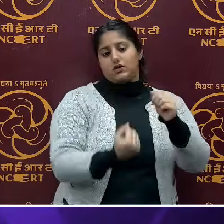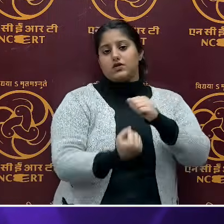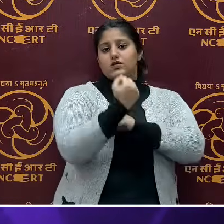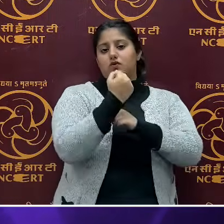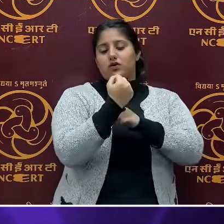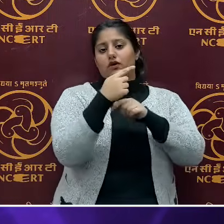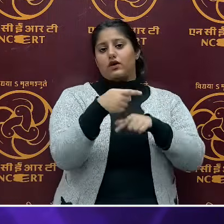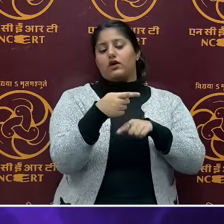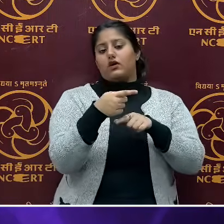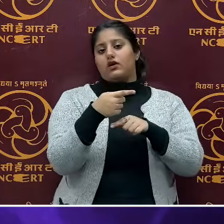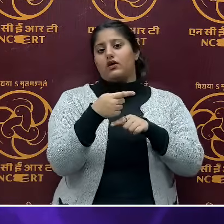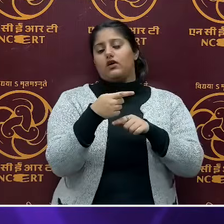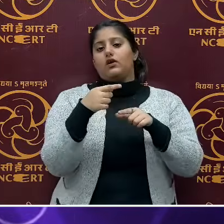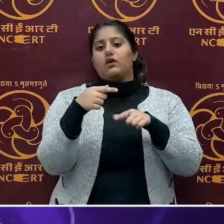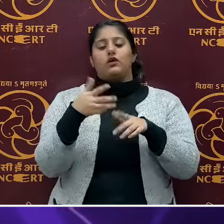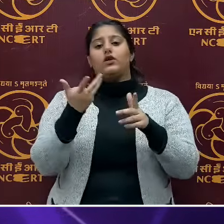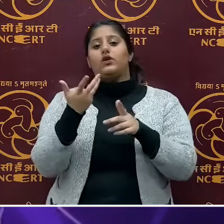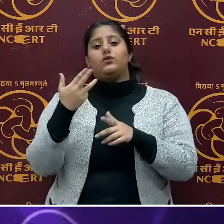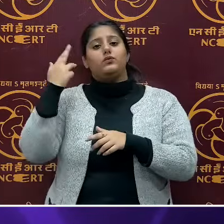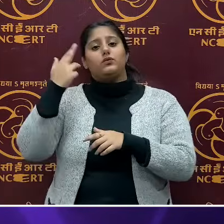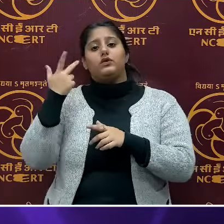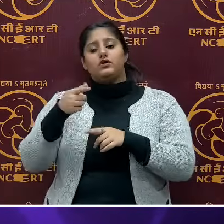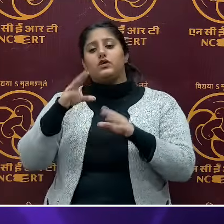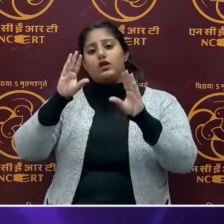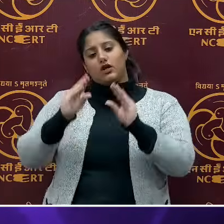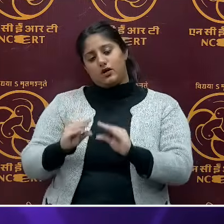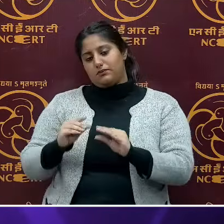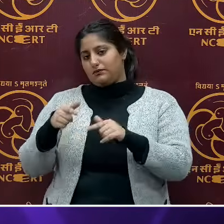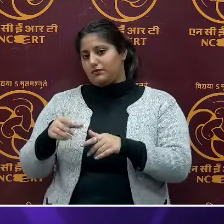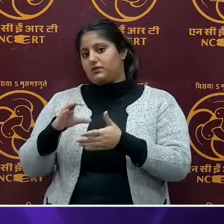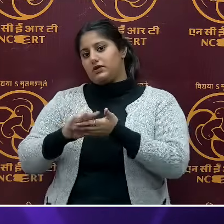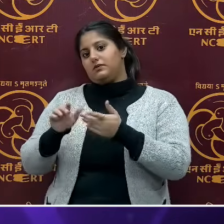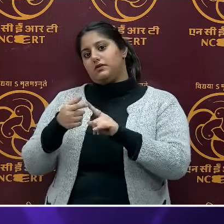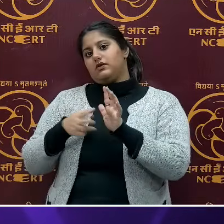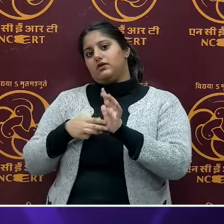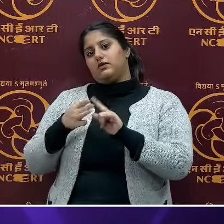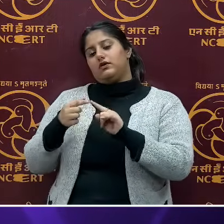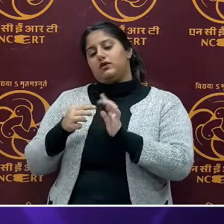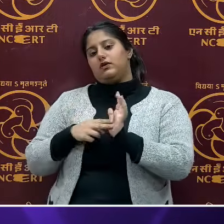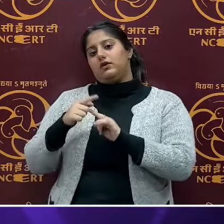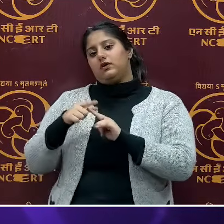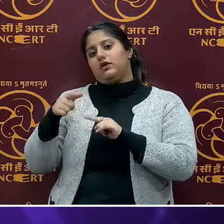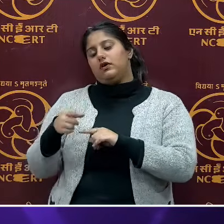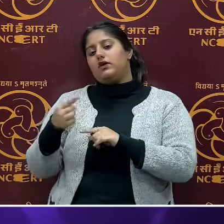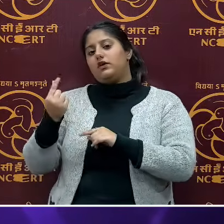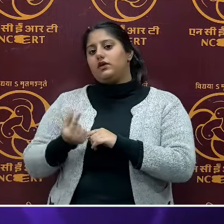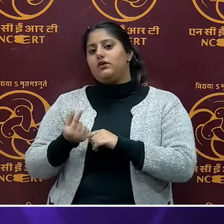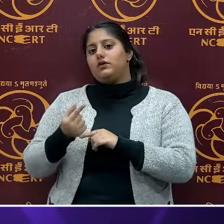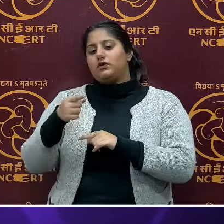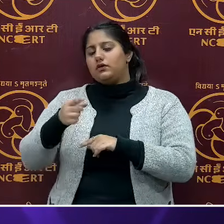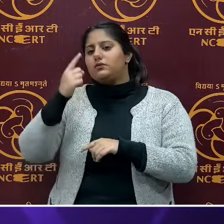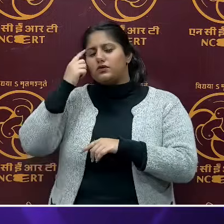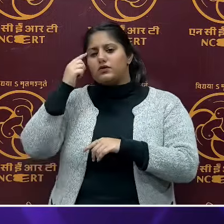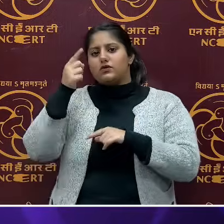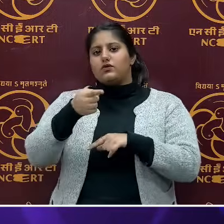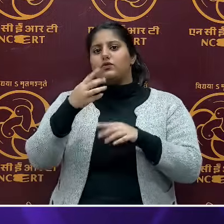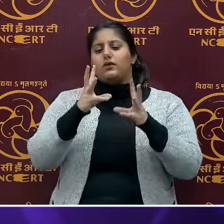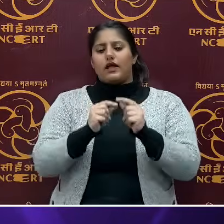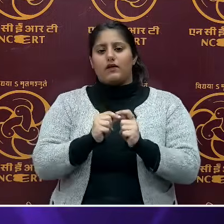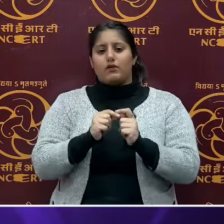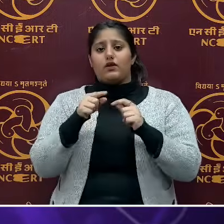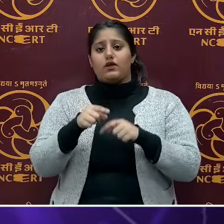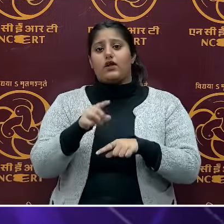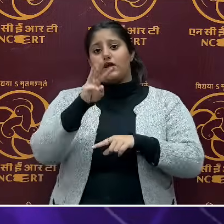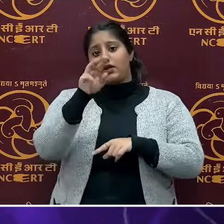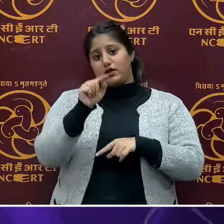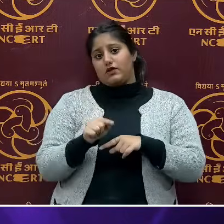the wall he built because he used less cement. Is Nitin correct in his thinking? So, you need to calculate the